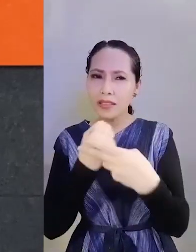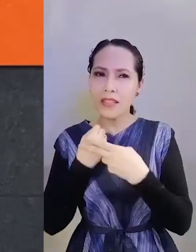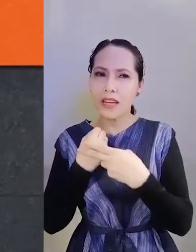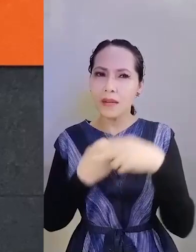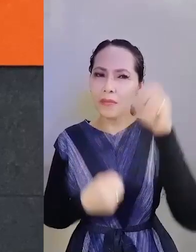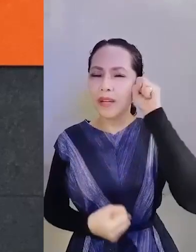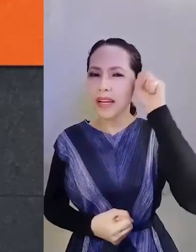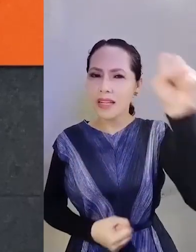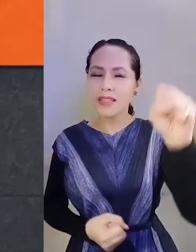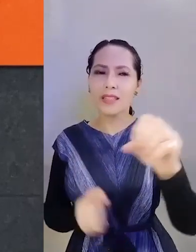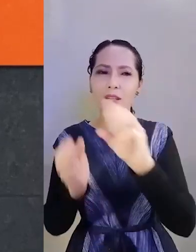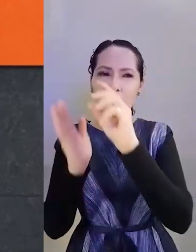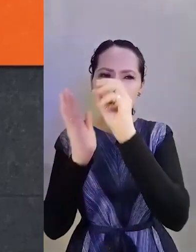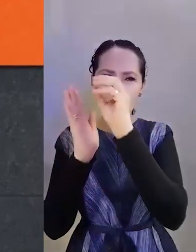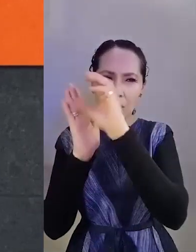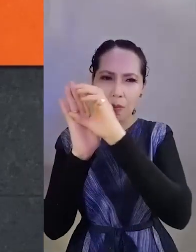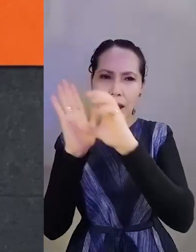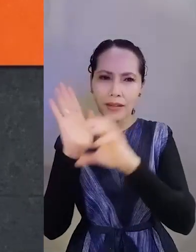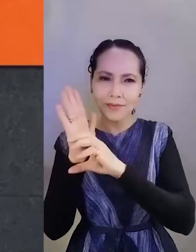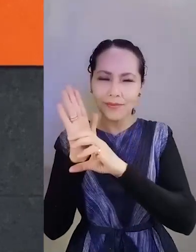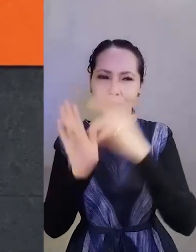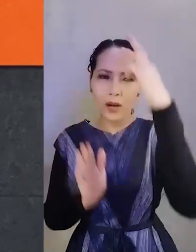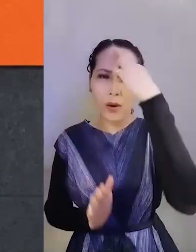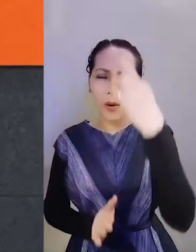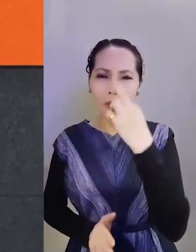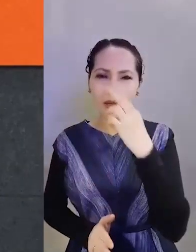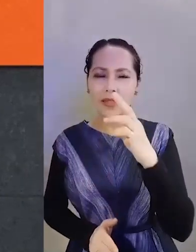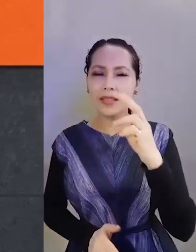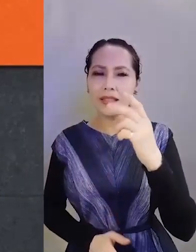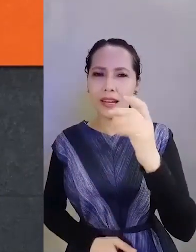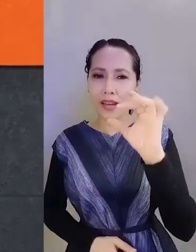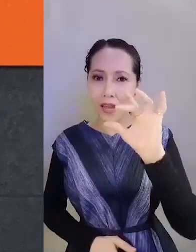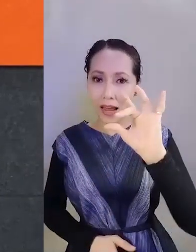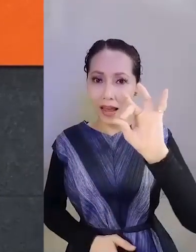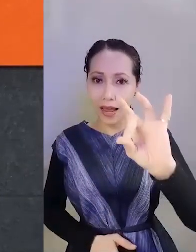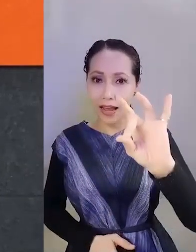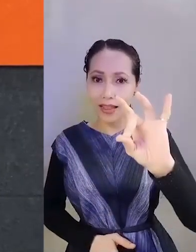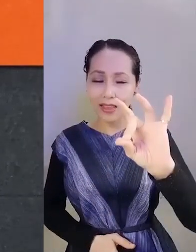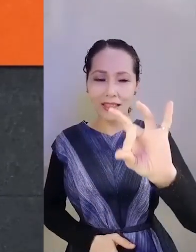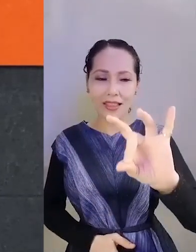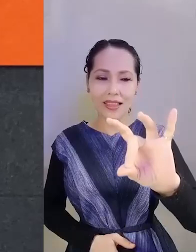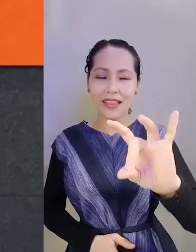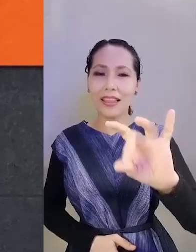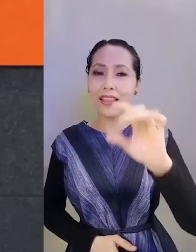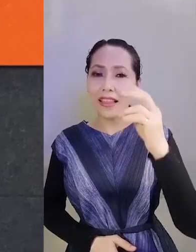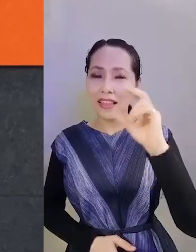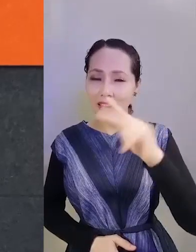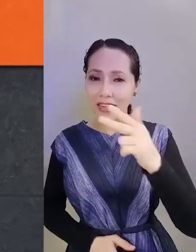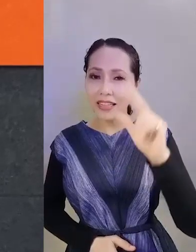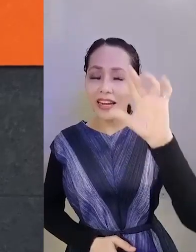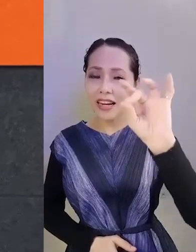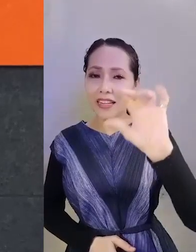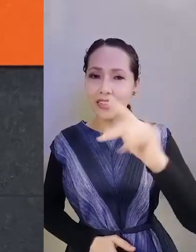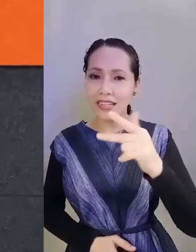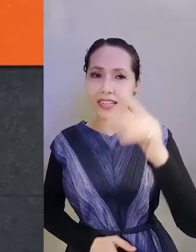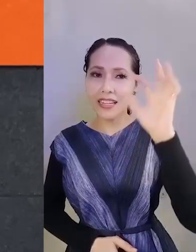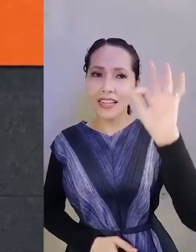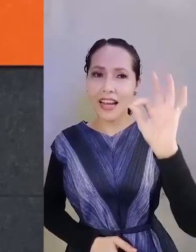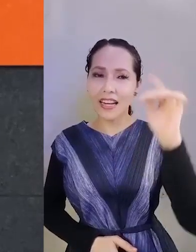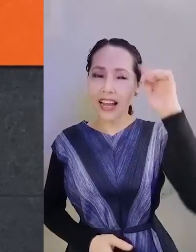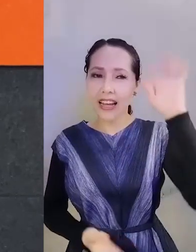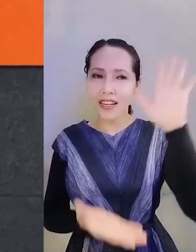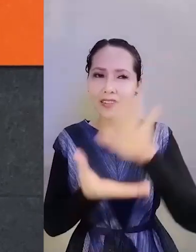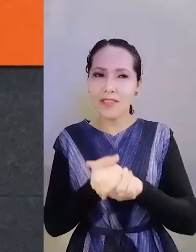his commandments." Romans 8:38 and 39, "For I am convinced that